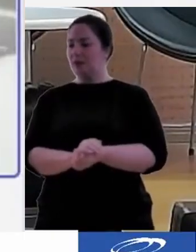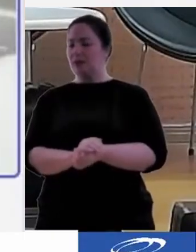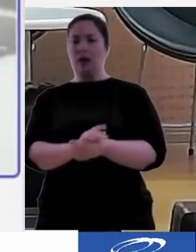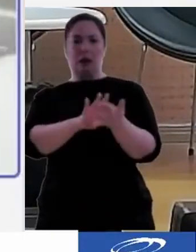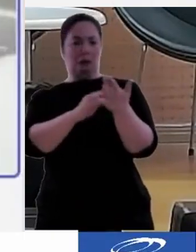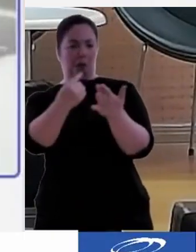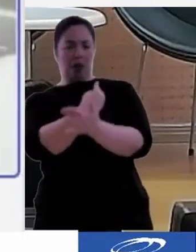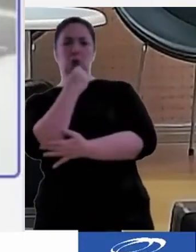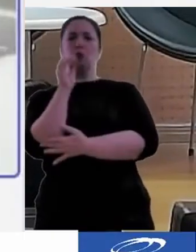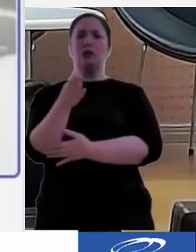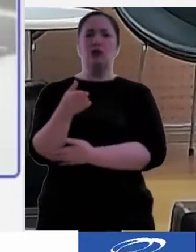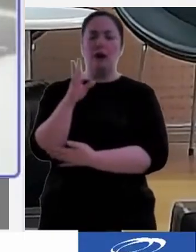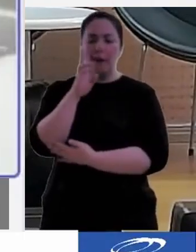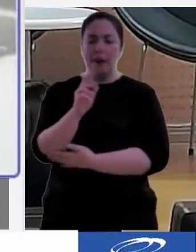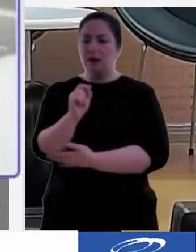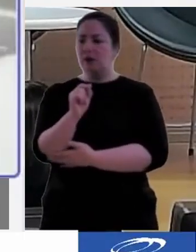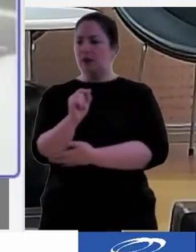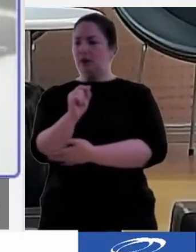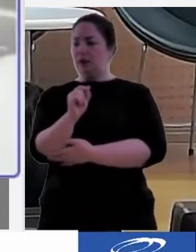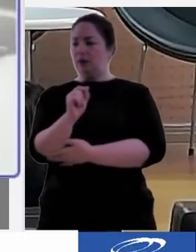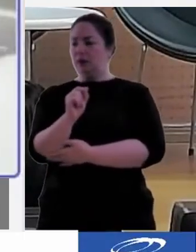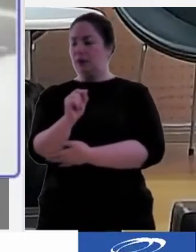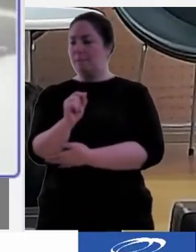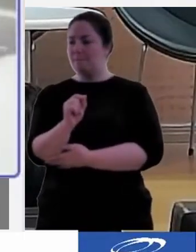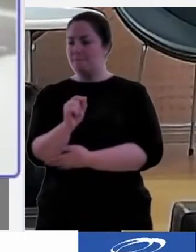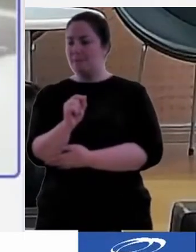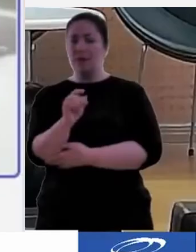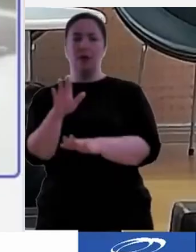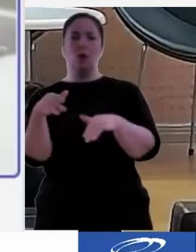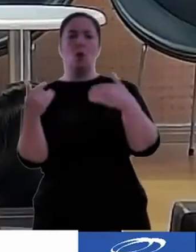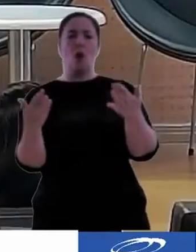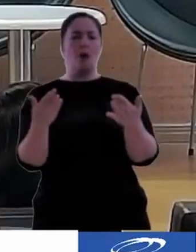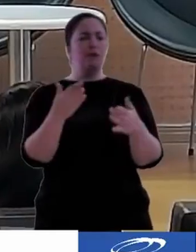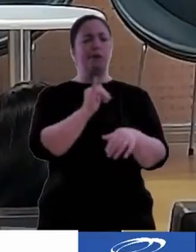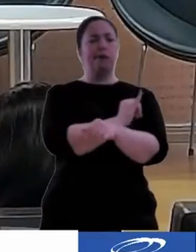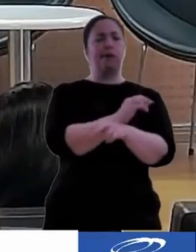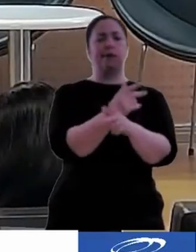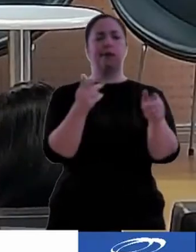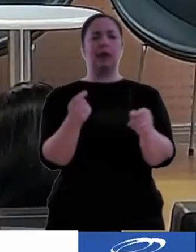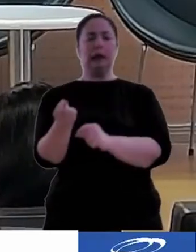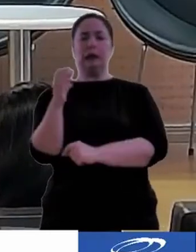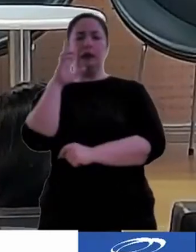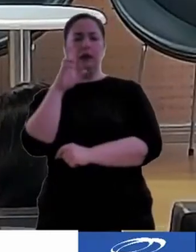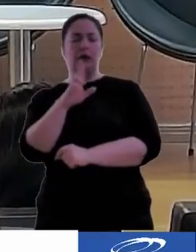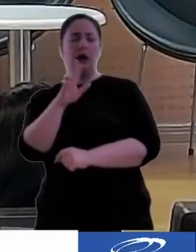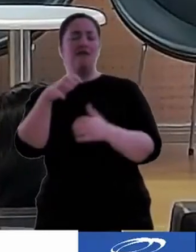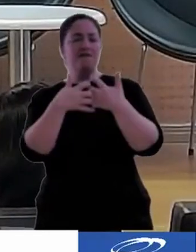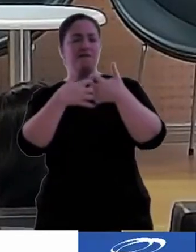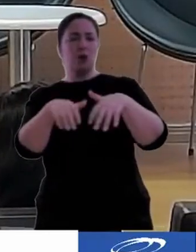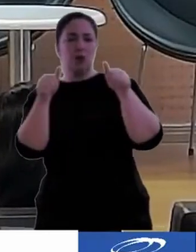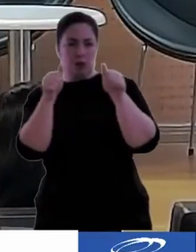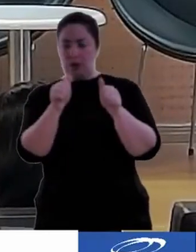a question that says, what is the role of different molecular methods? Would you say only for negative